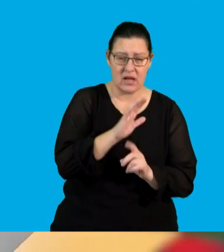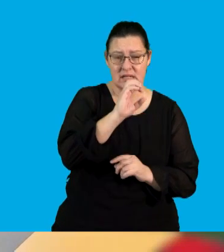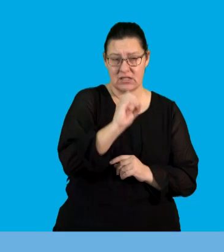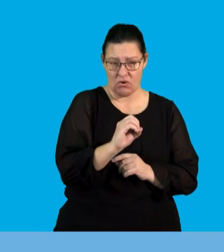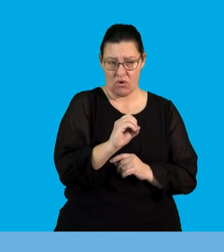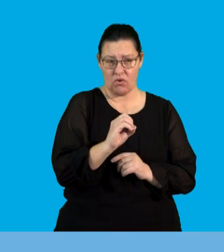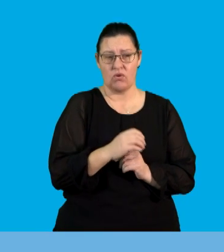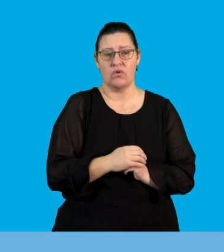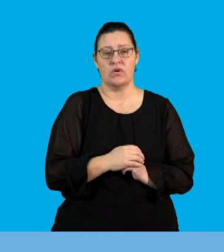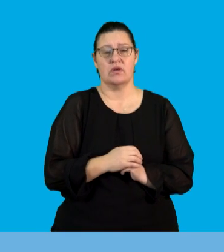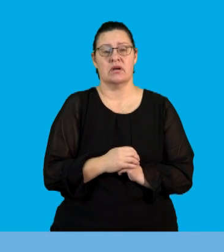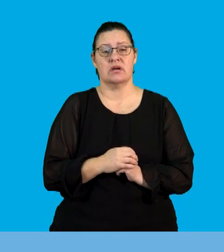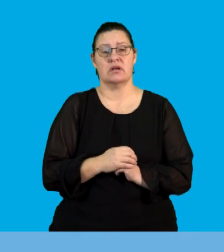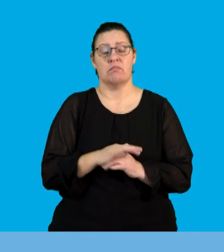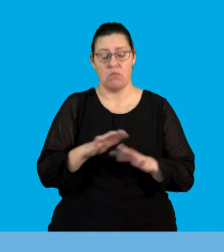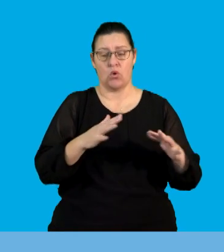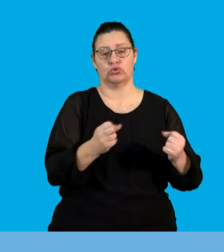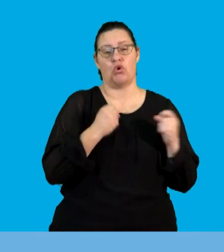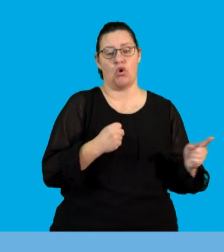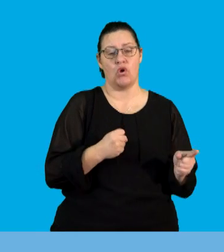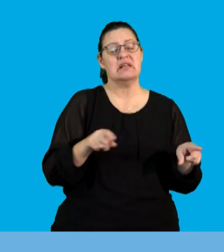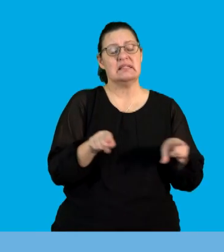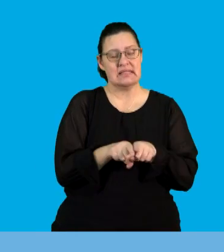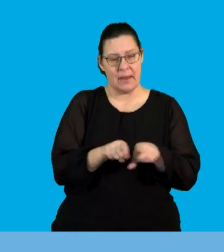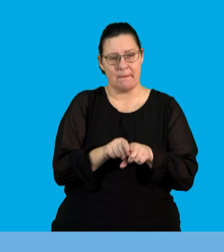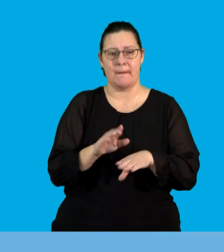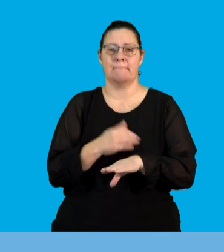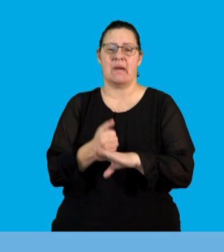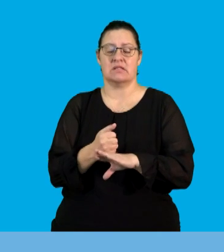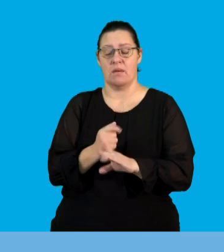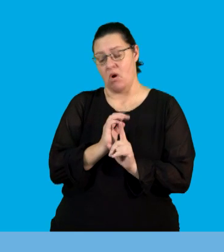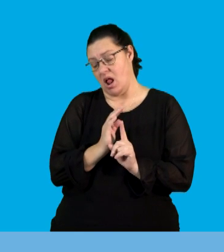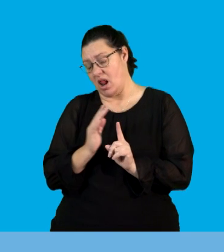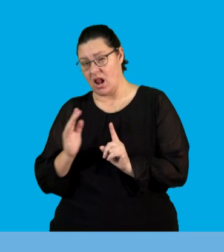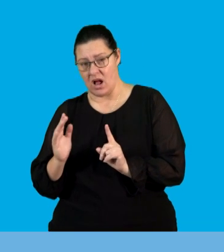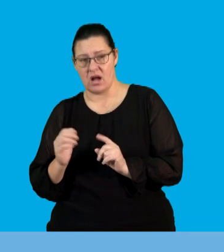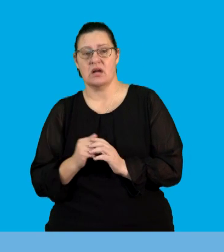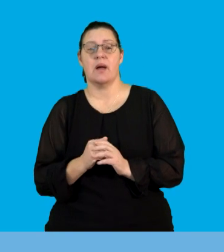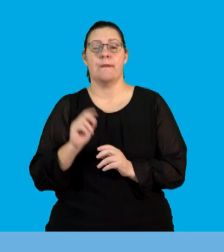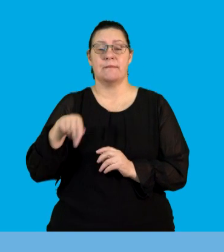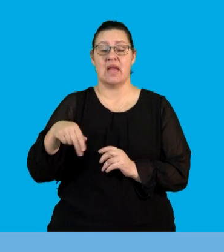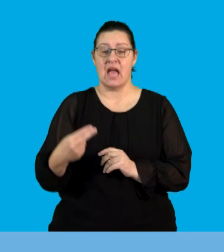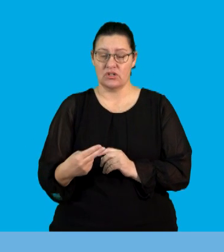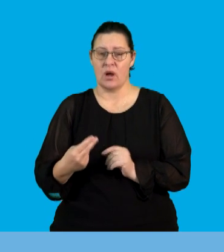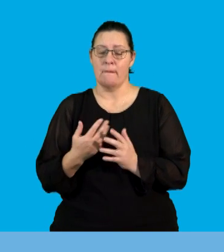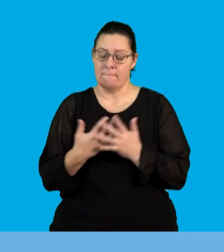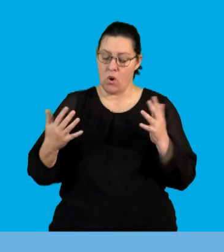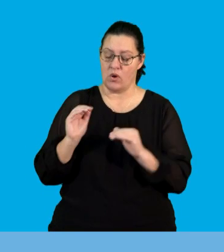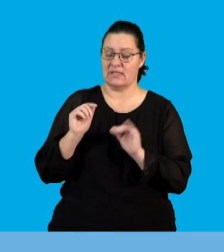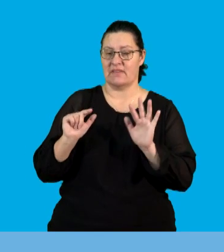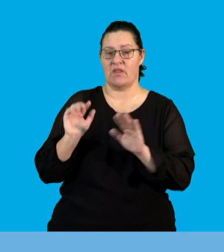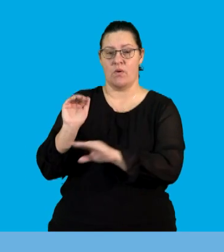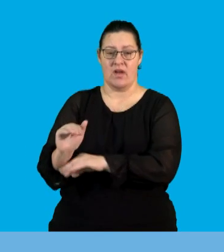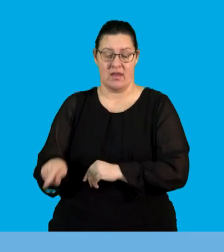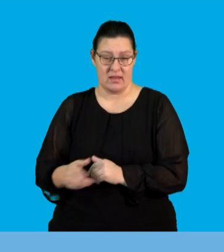towards 0, the stronger the substance is. The same thing can be said about the base. However, bases have a pH that is more